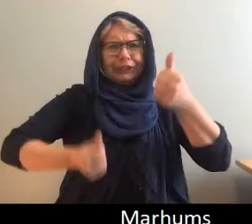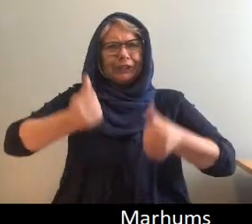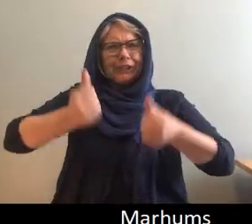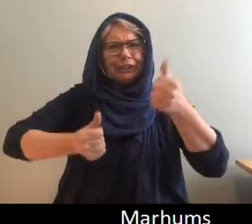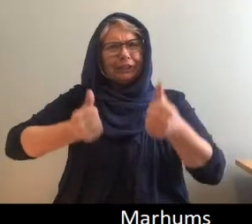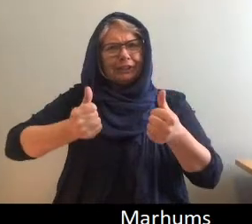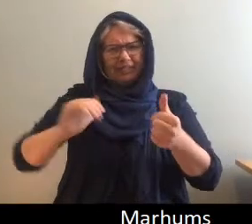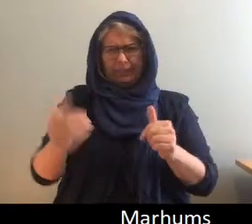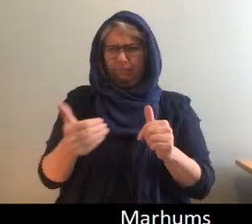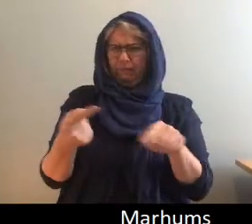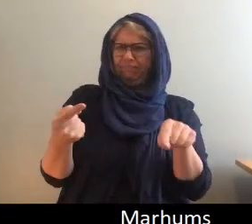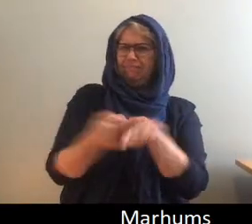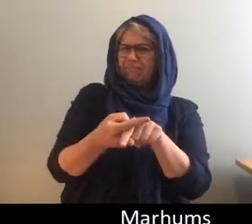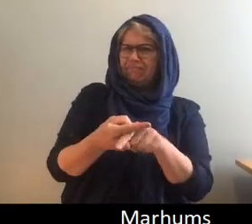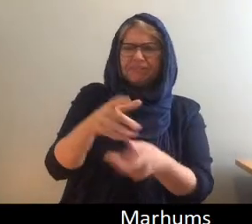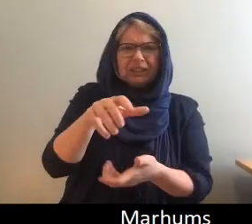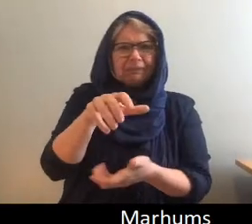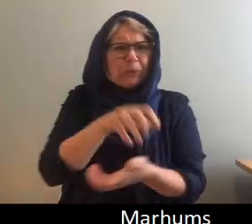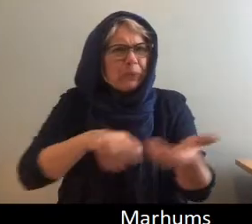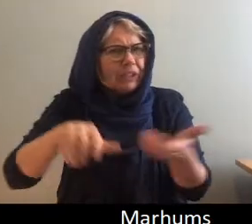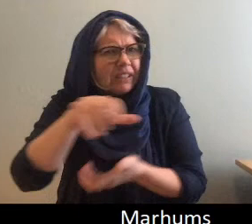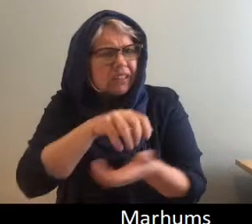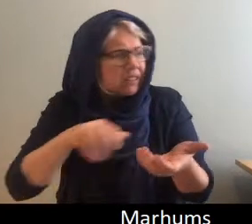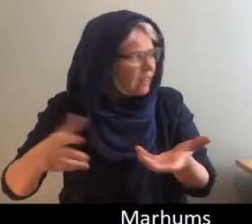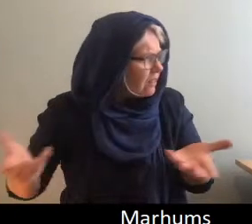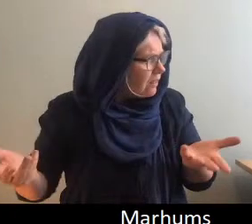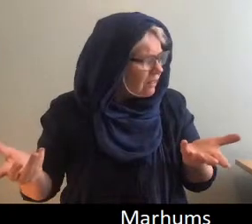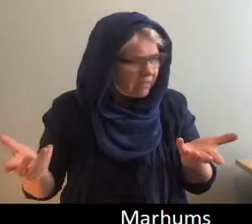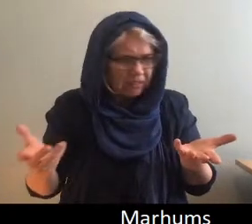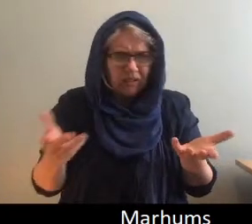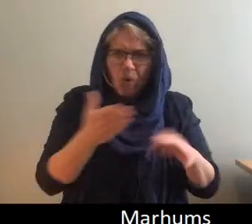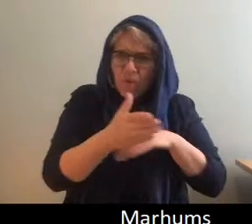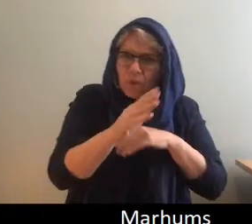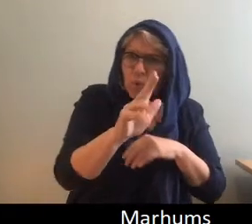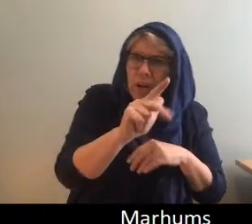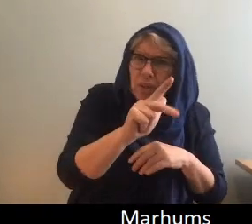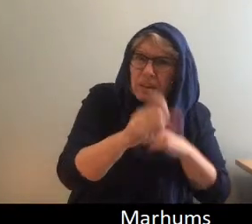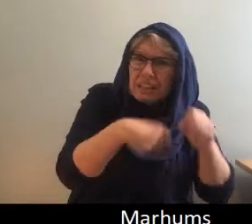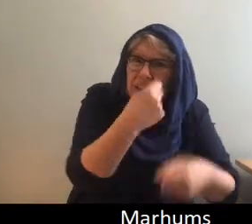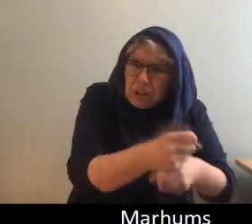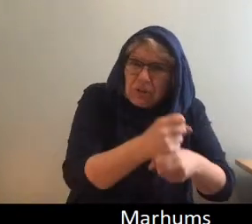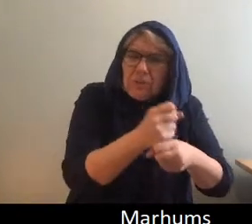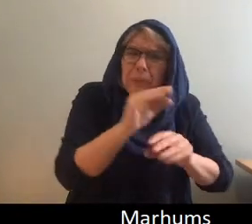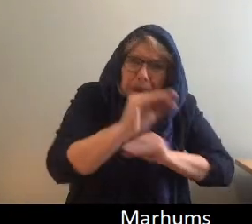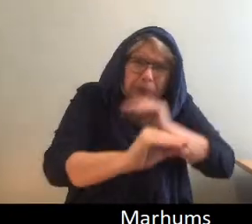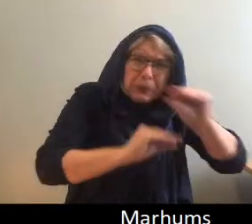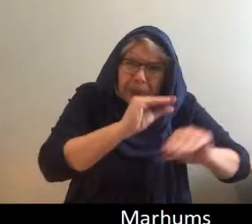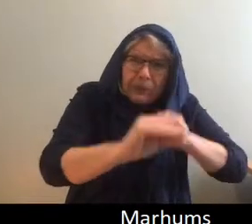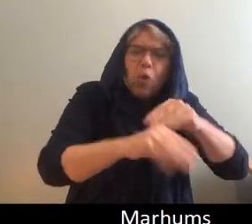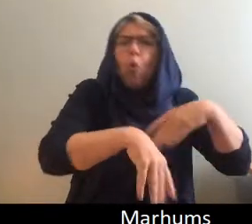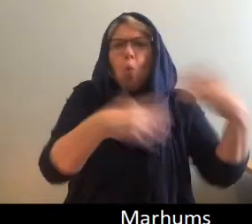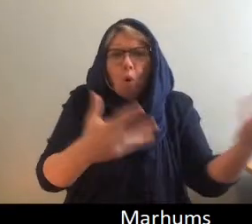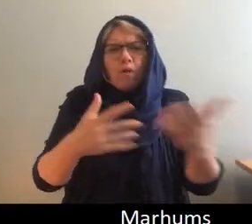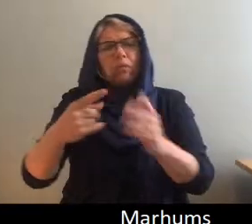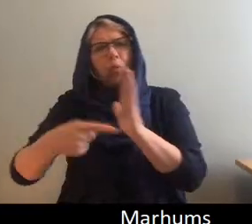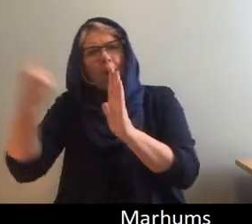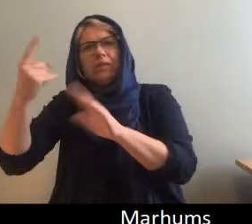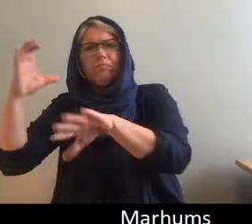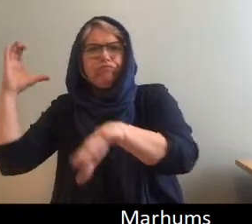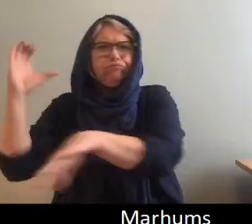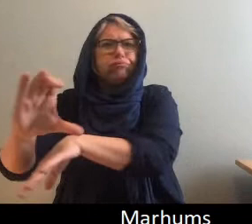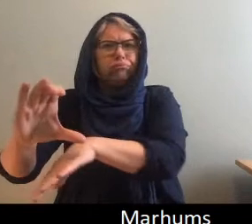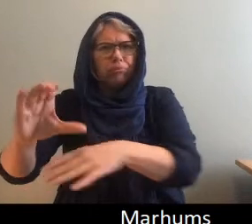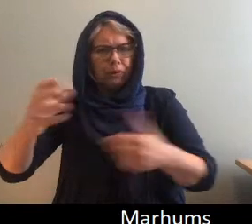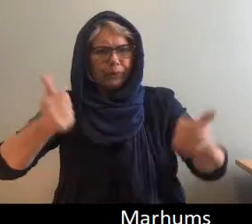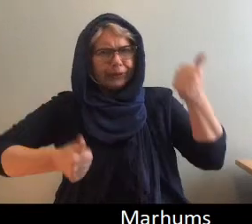Islam, sallallahu alaihi wasallam, peace be upon him and his family, on the night of Qadr, on the night of power. Allah Ta'ala gave it to the Prophet because this was the final